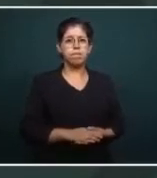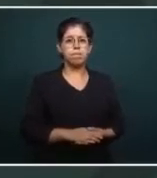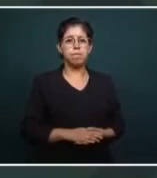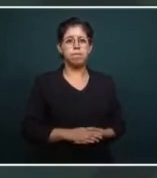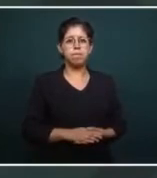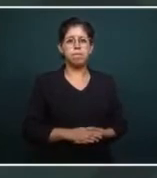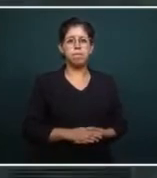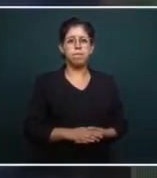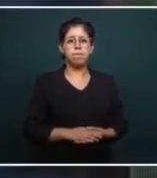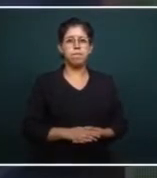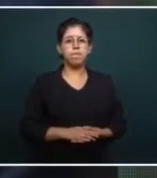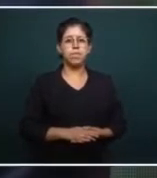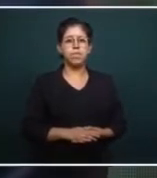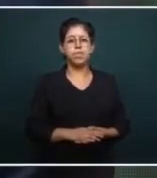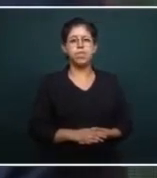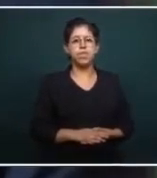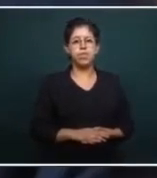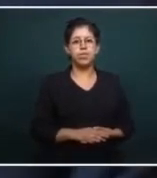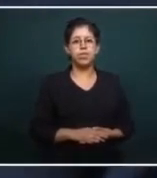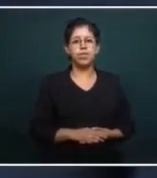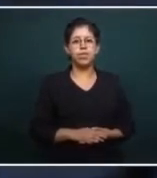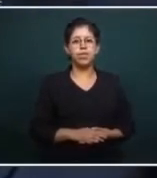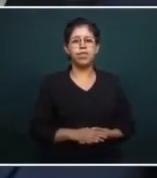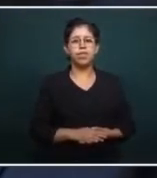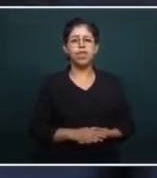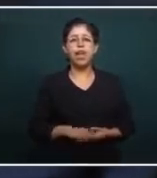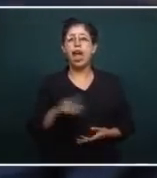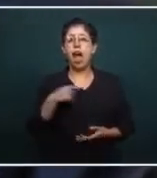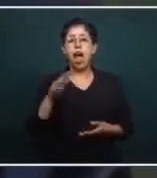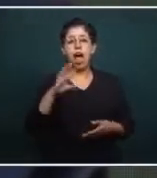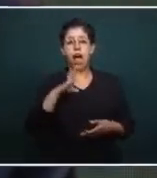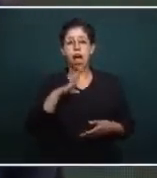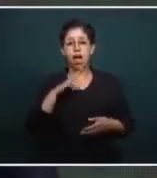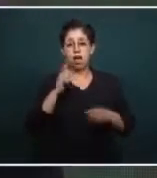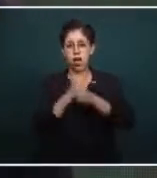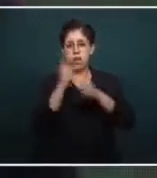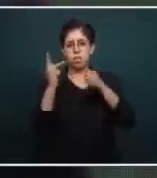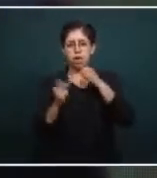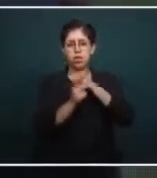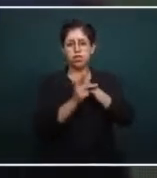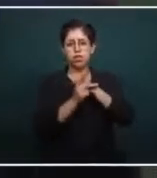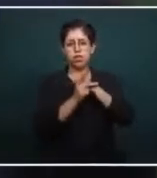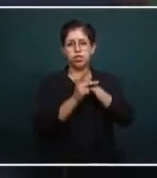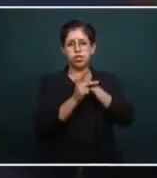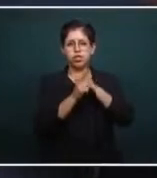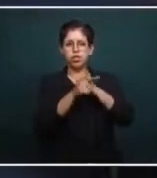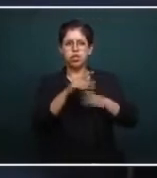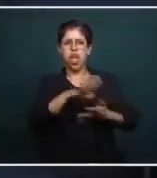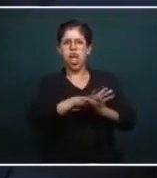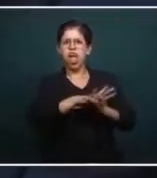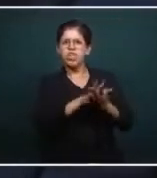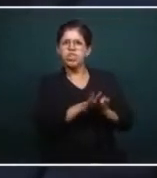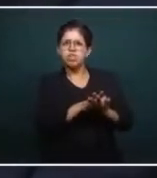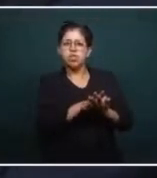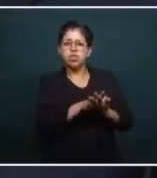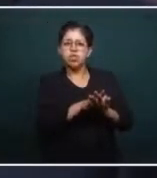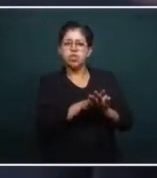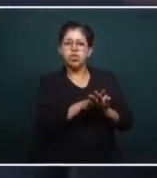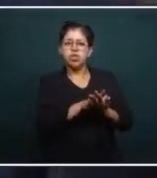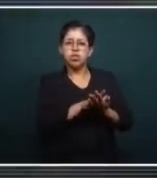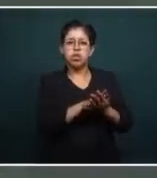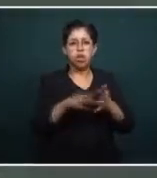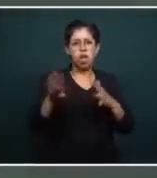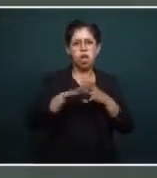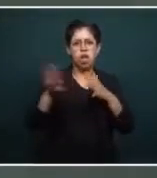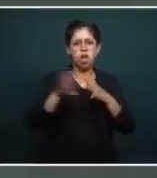migrantes. in relation to the migrants. And I was very happy Hay países en that donde there's countries el where rechazo al they migrante they